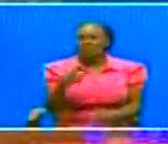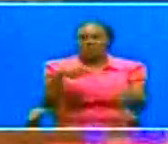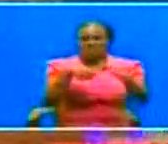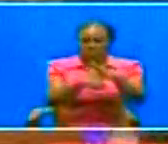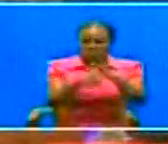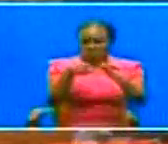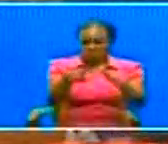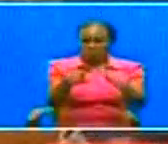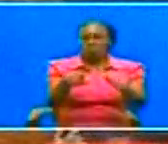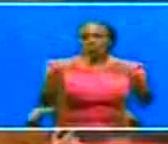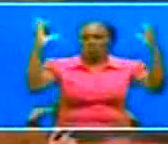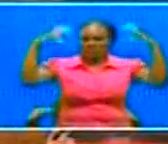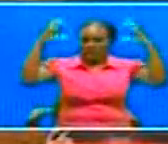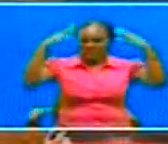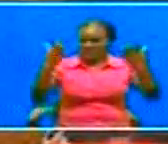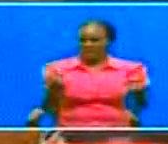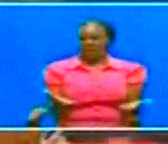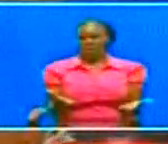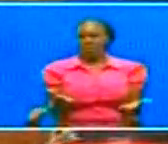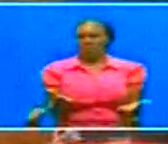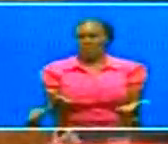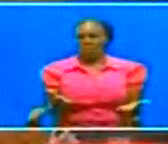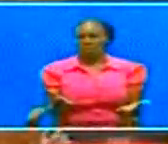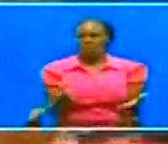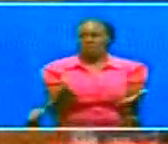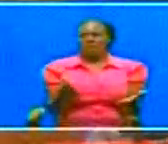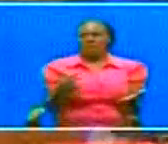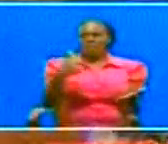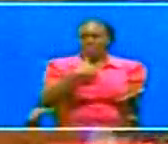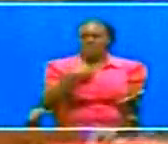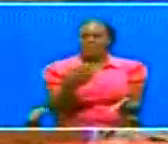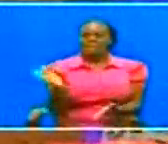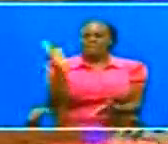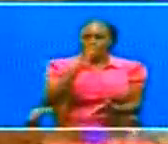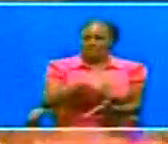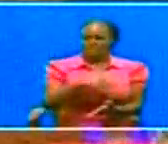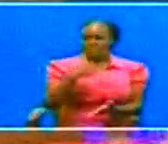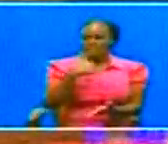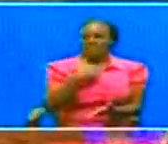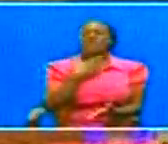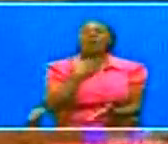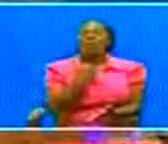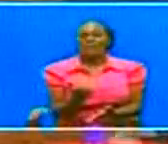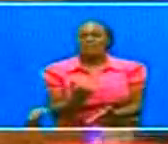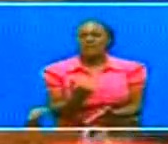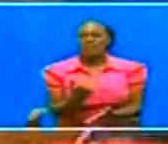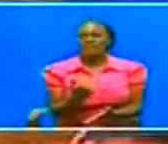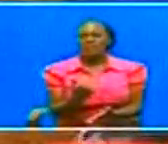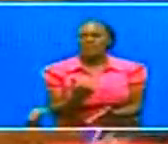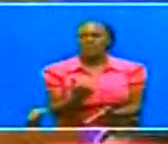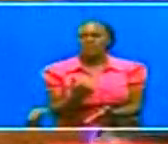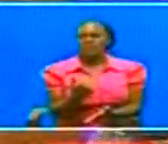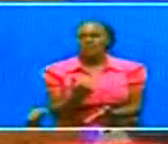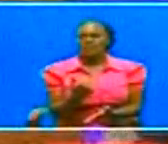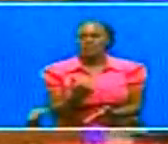because you're getting rained on right now. Oh, hello. And I said, well, I'm about to get wet. And I walked out. And I did get wet,